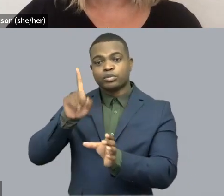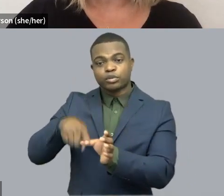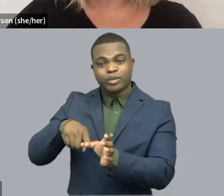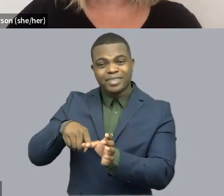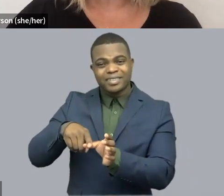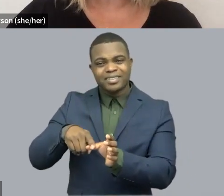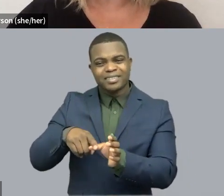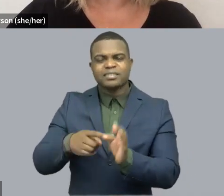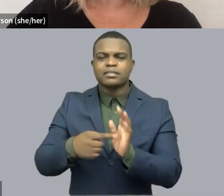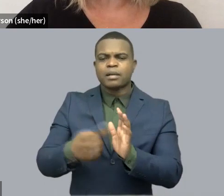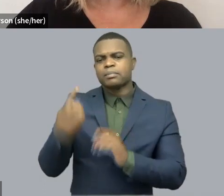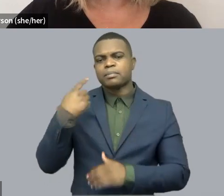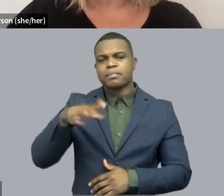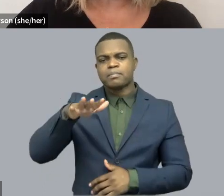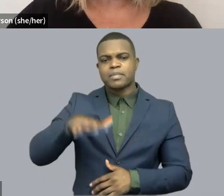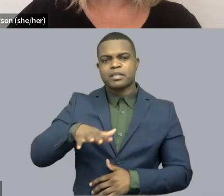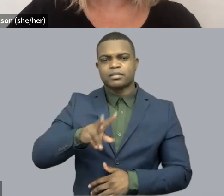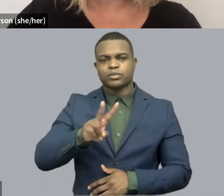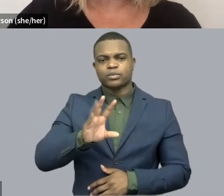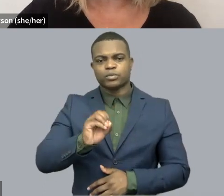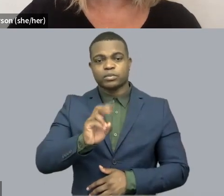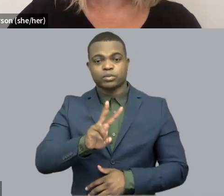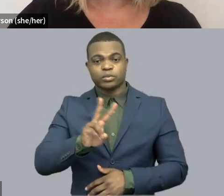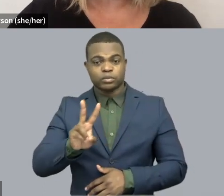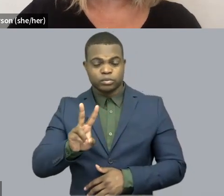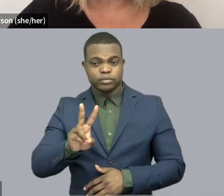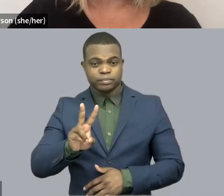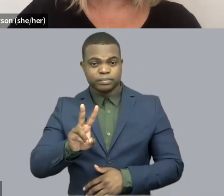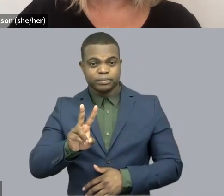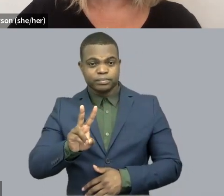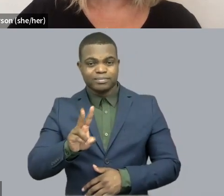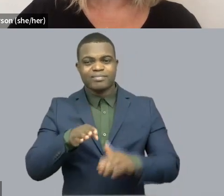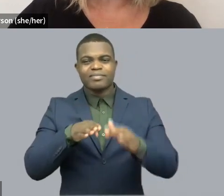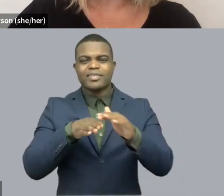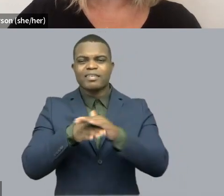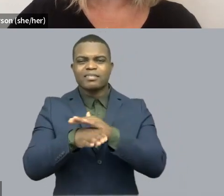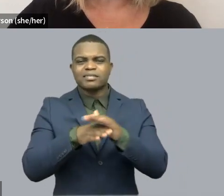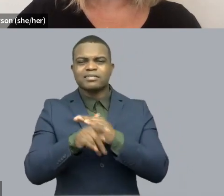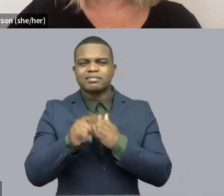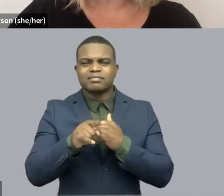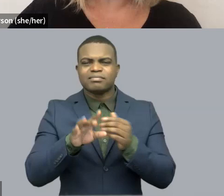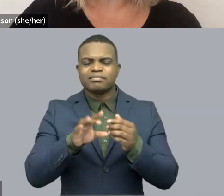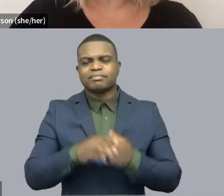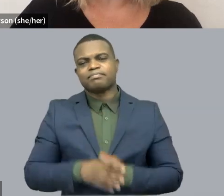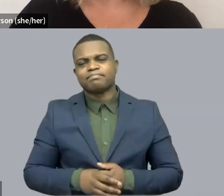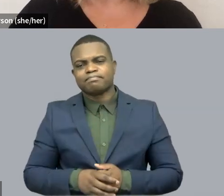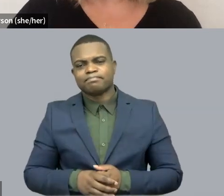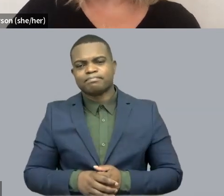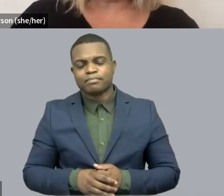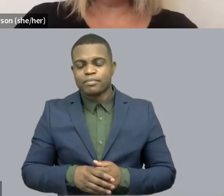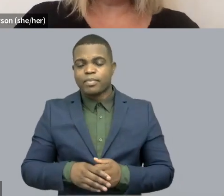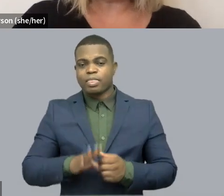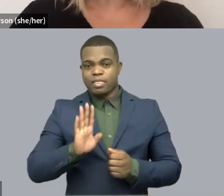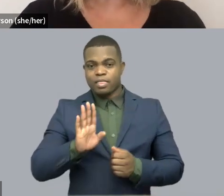Rights, Human Rights Watch, Amnesty International, and the International Trade Union Confederation and Consumers International